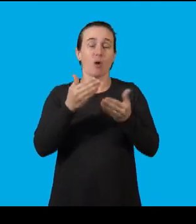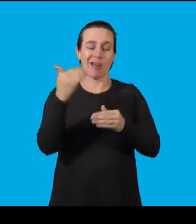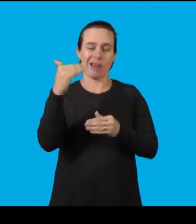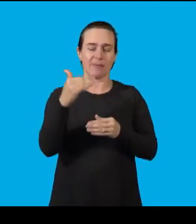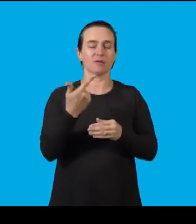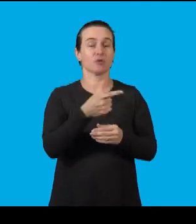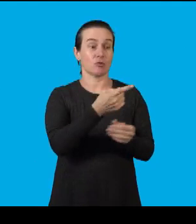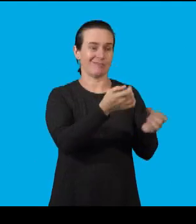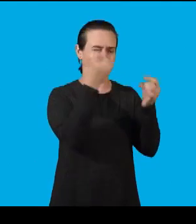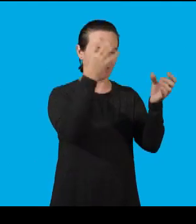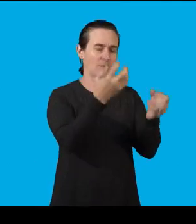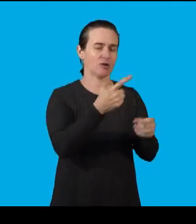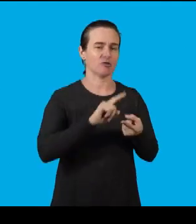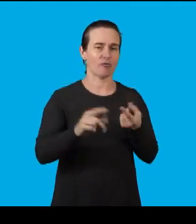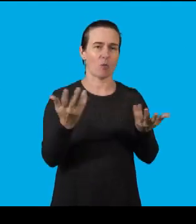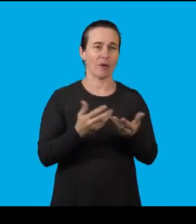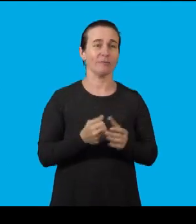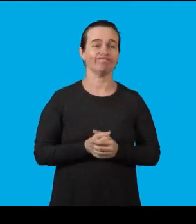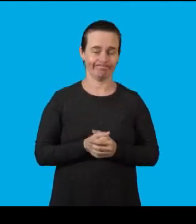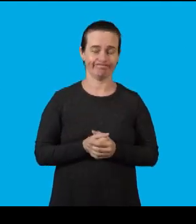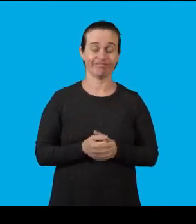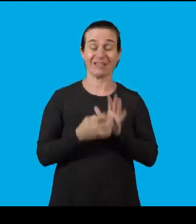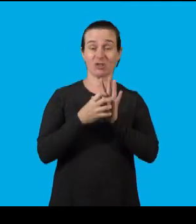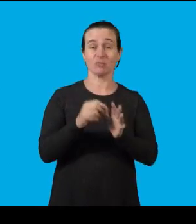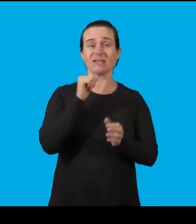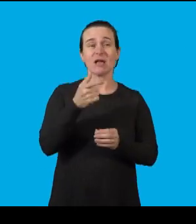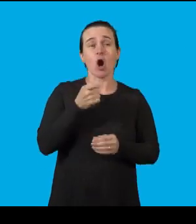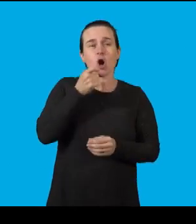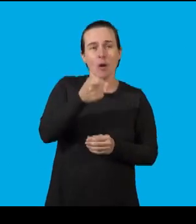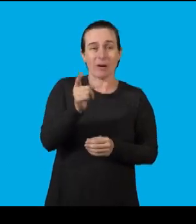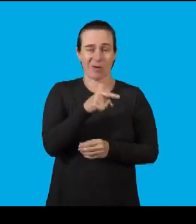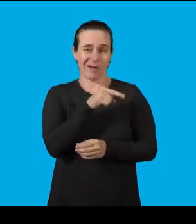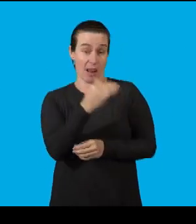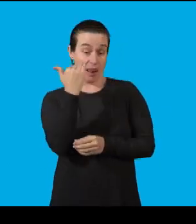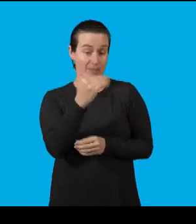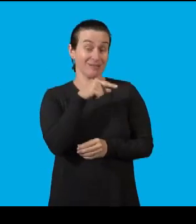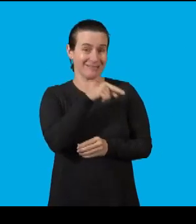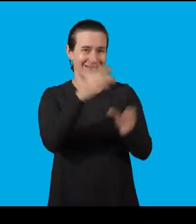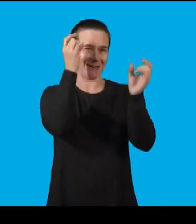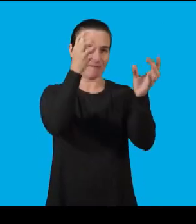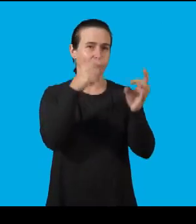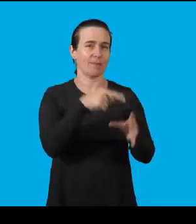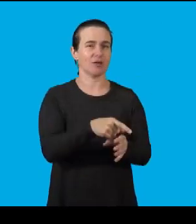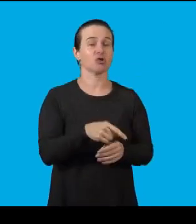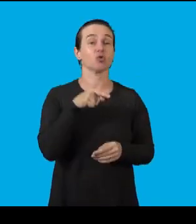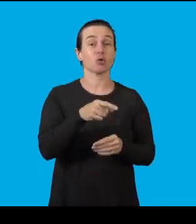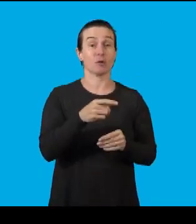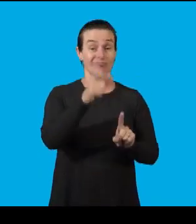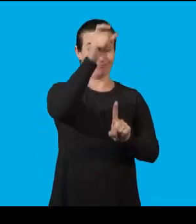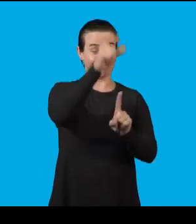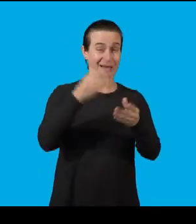of the sources. The question says, comment on the limitations of the source for an